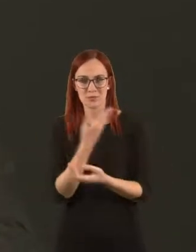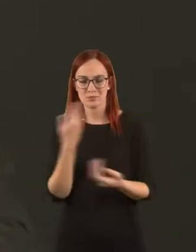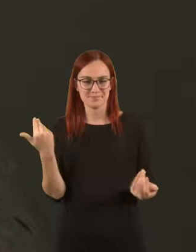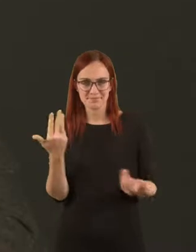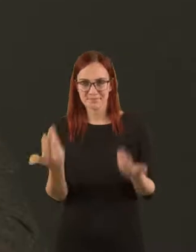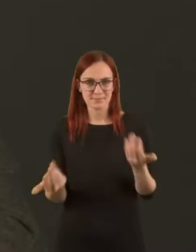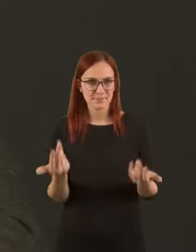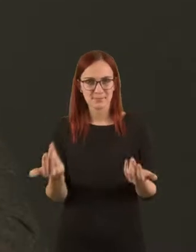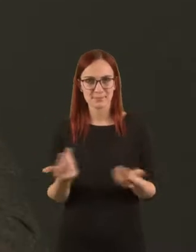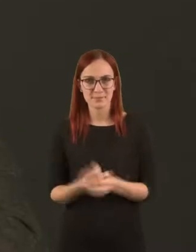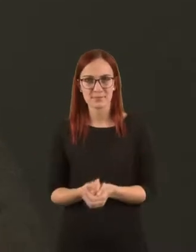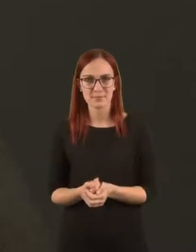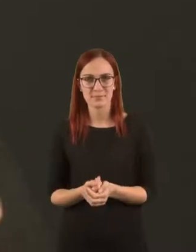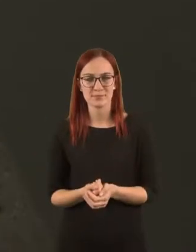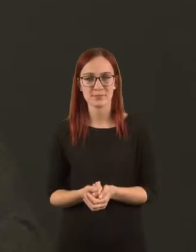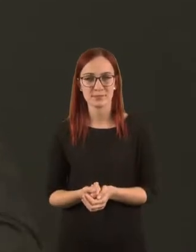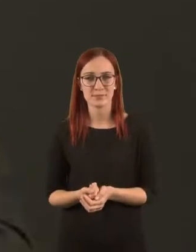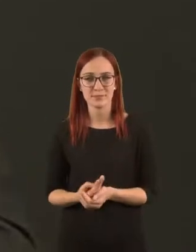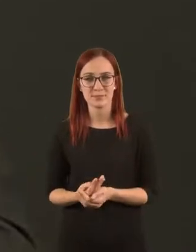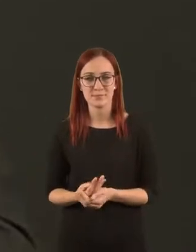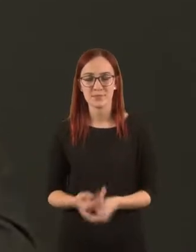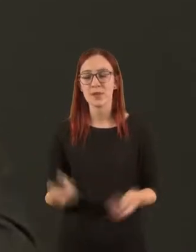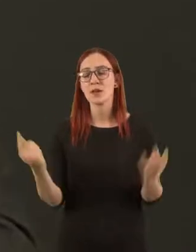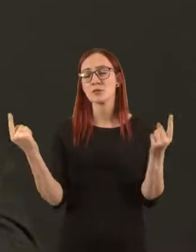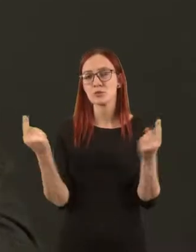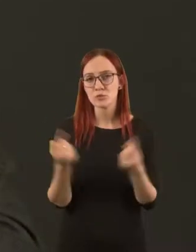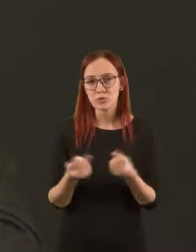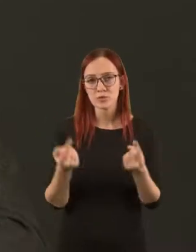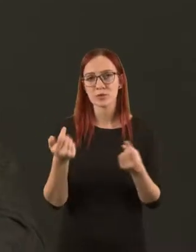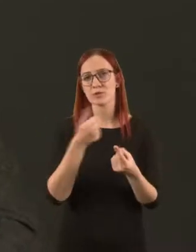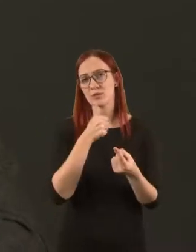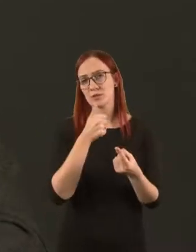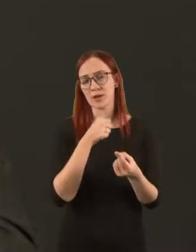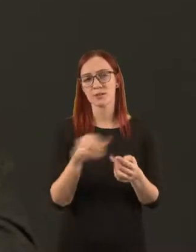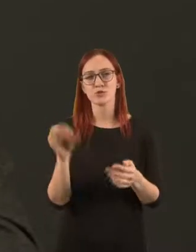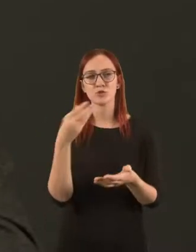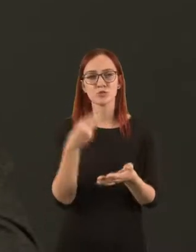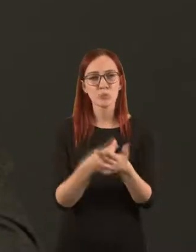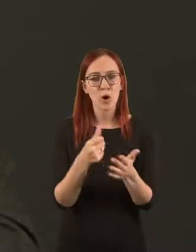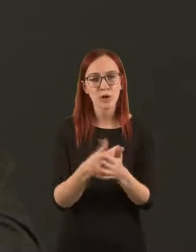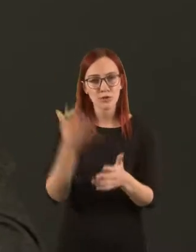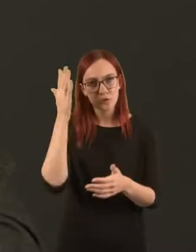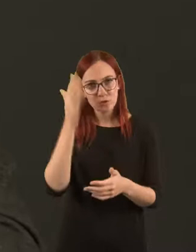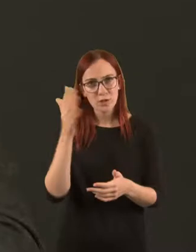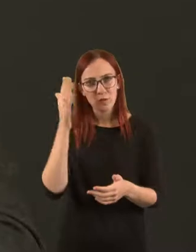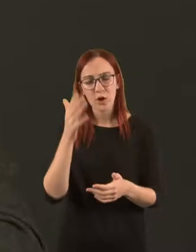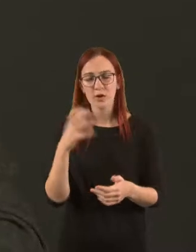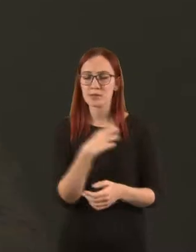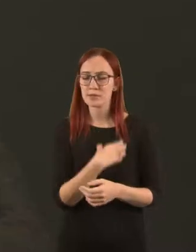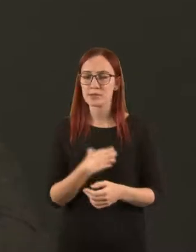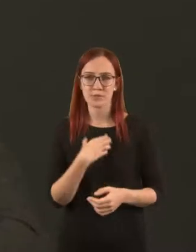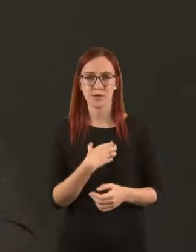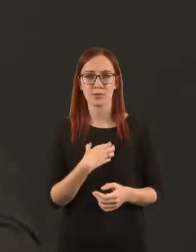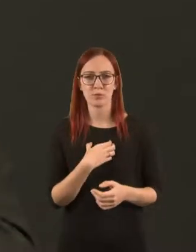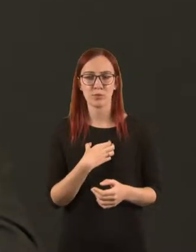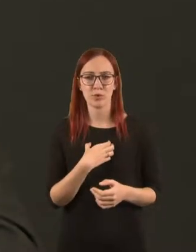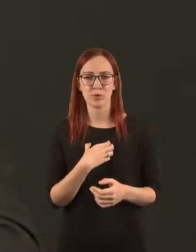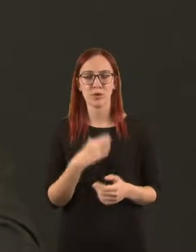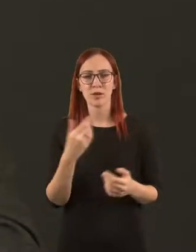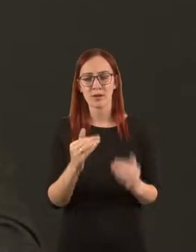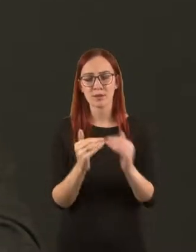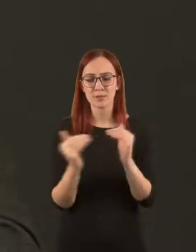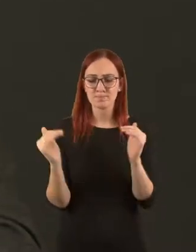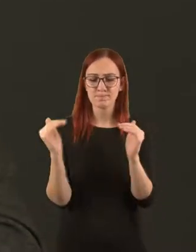example, for asphalting gravel roads, and the usefulness of those projects was